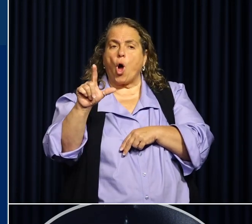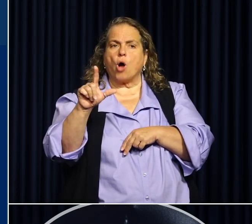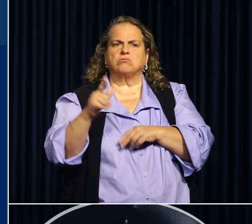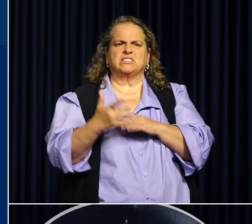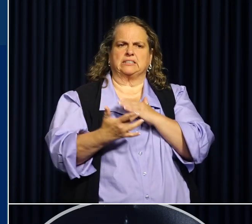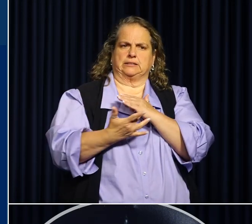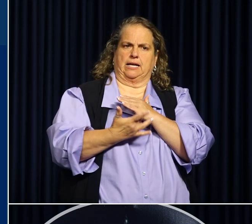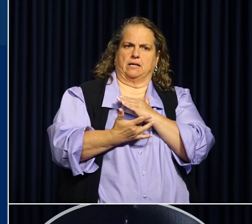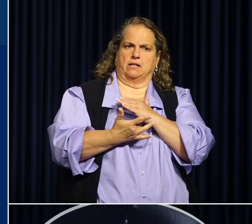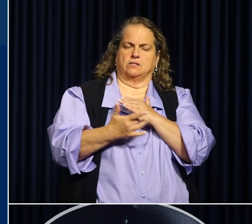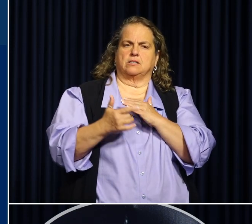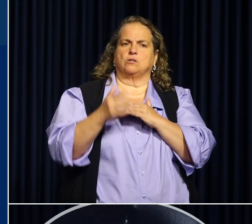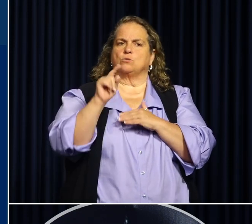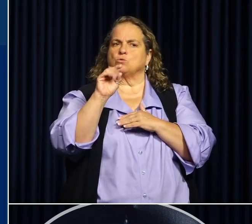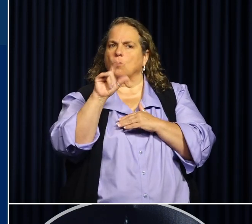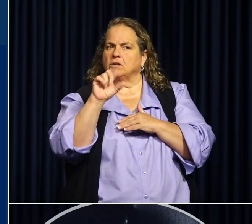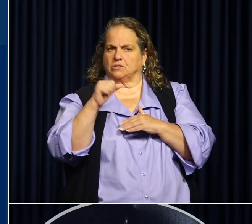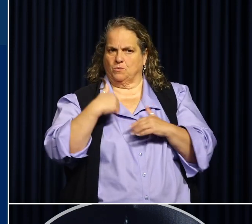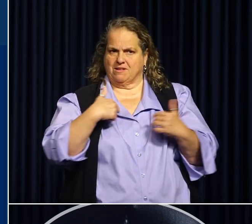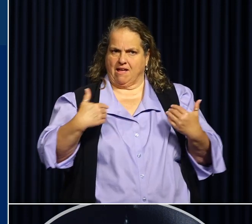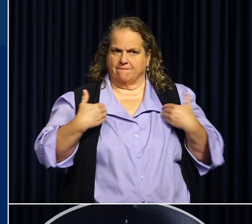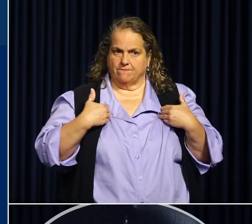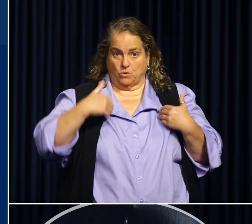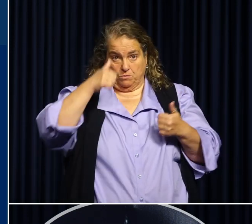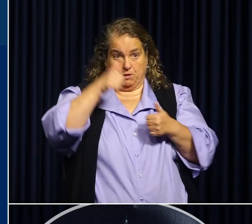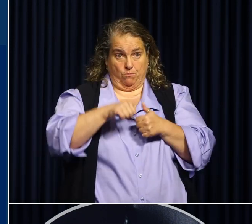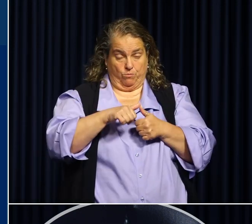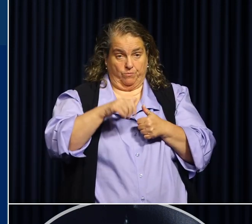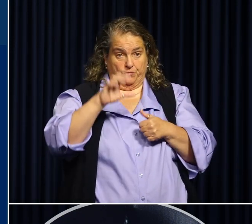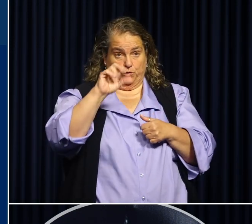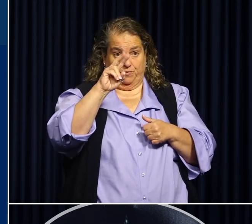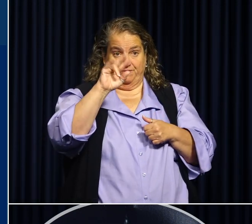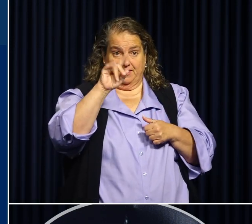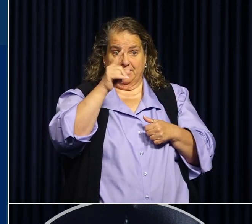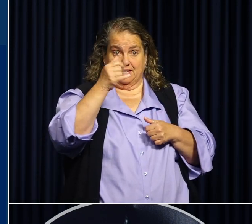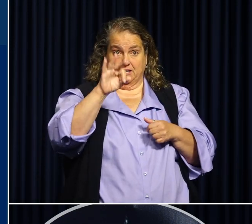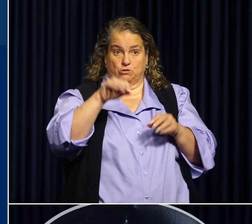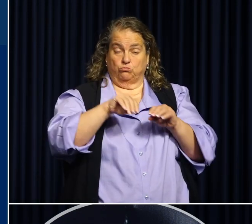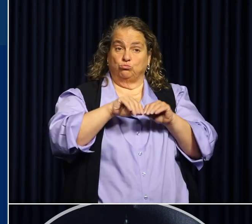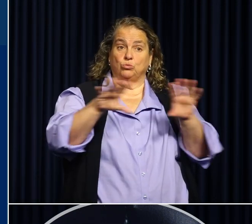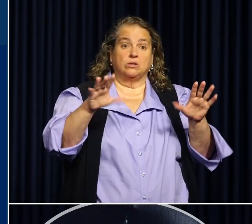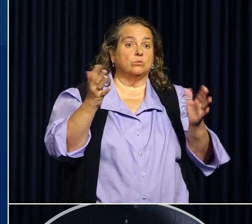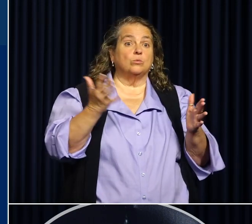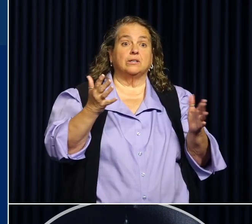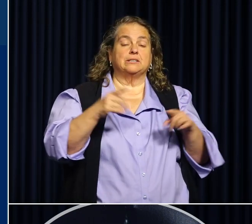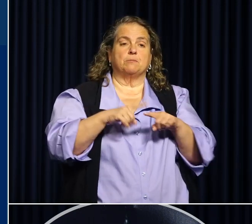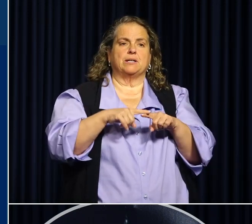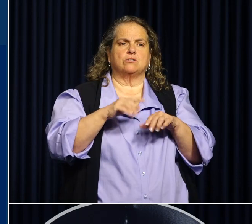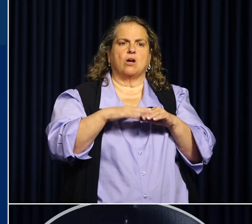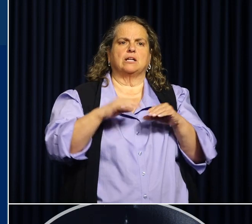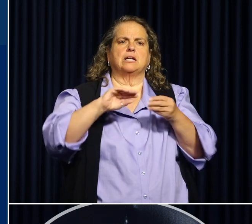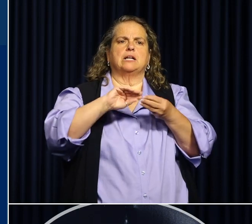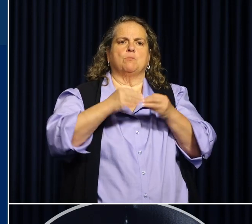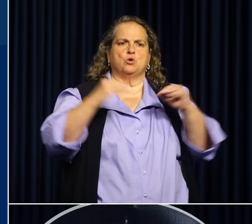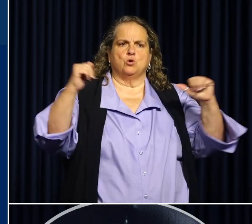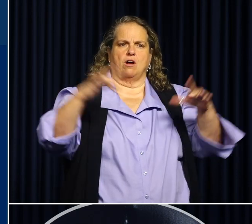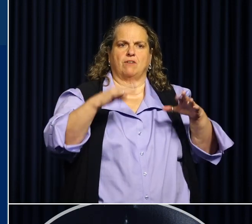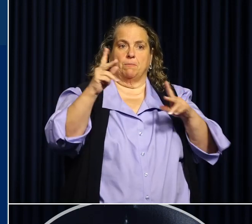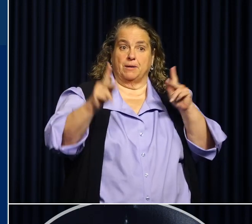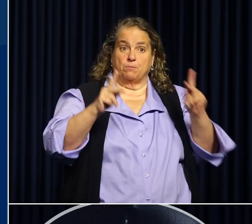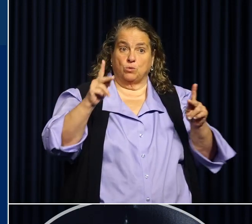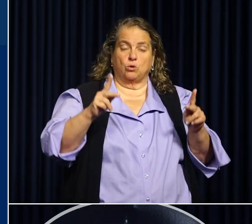have. Remember, the chance for COVID-19 to spread depends on density, depends